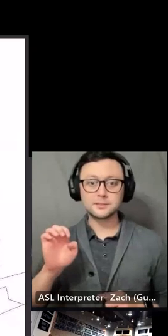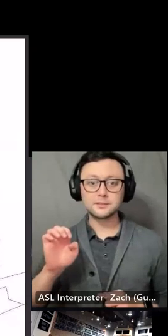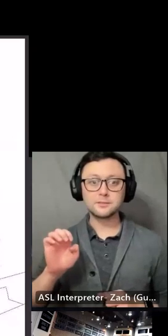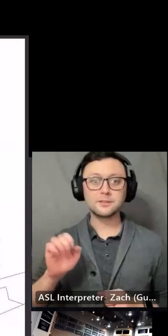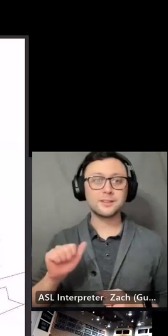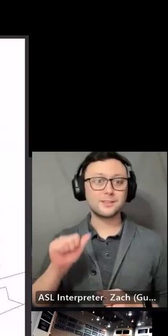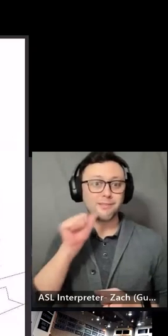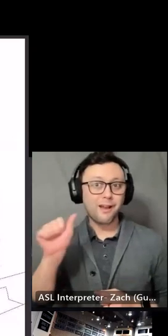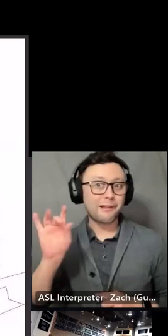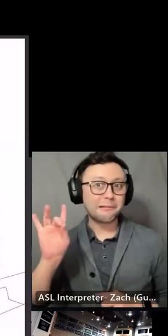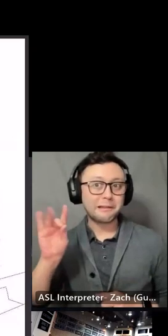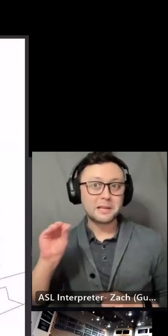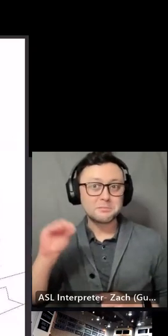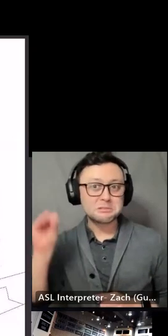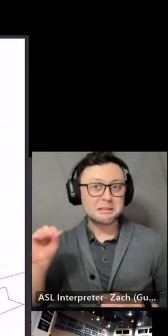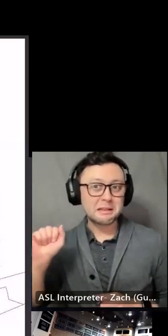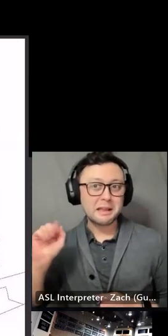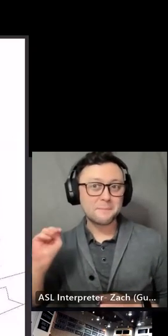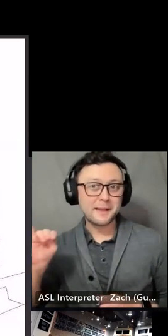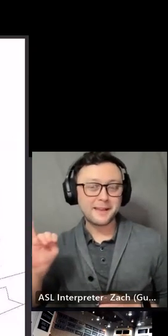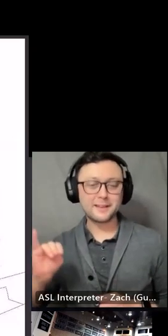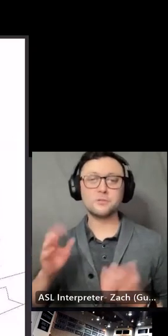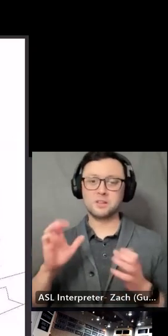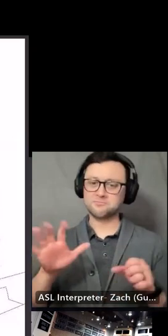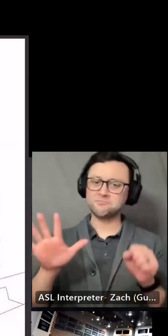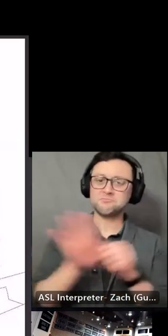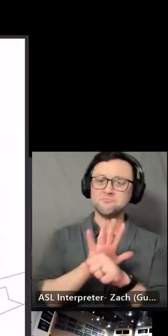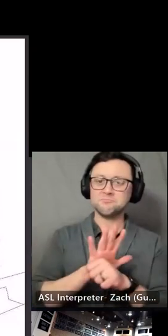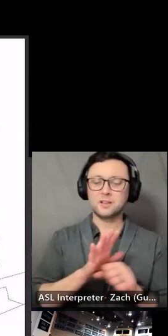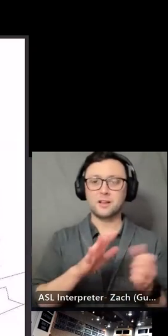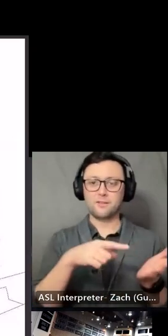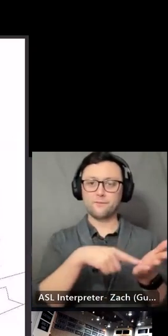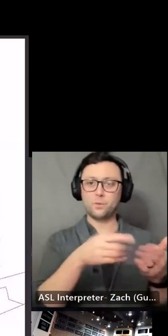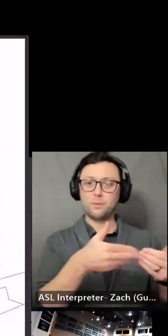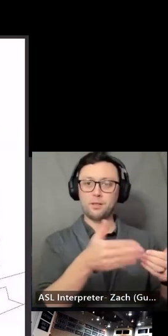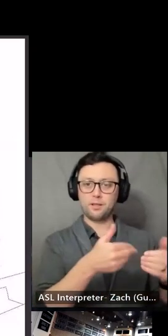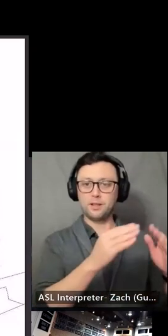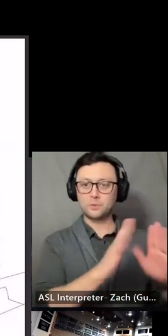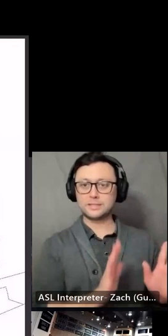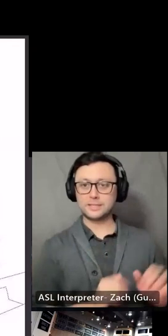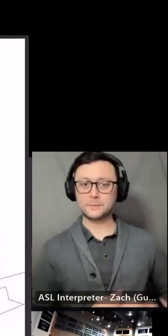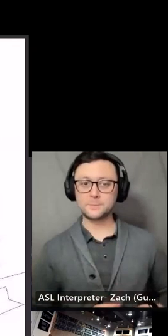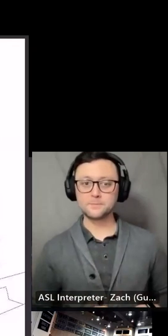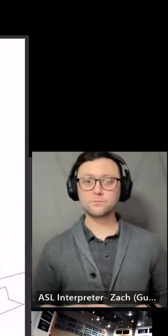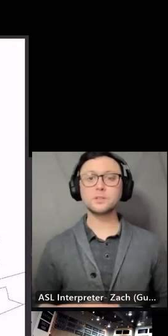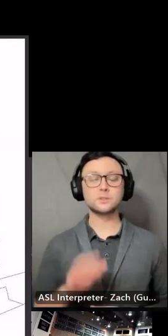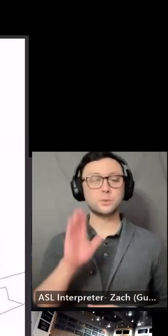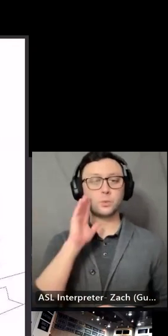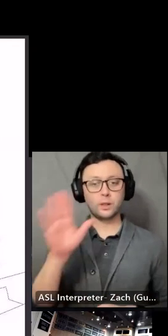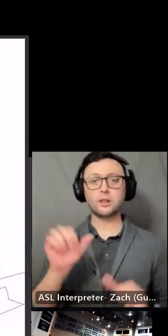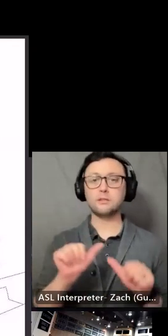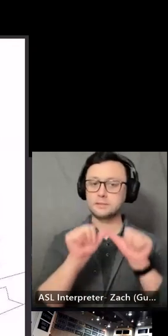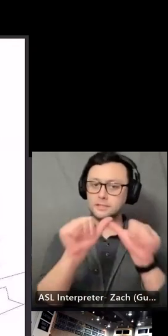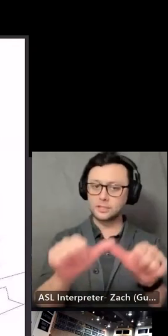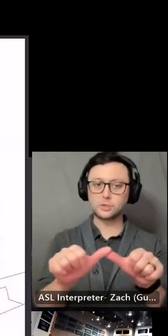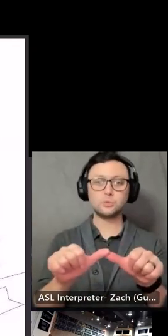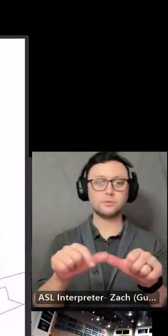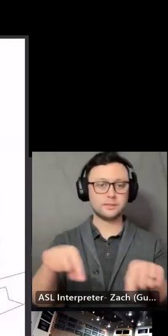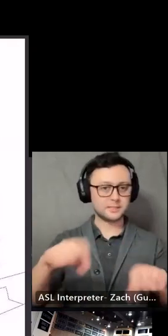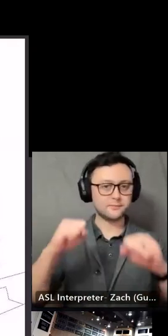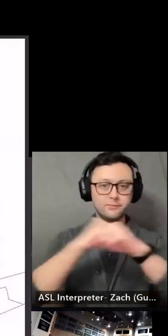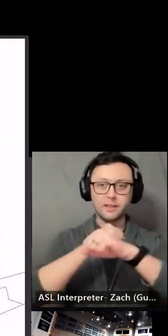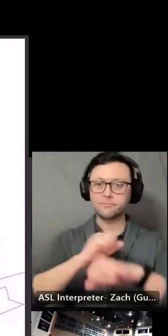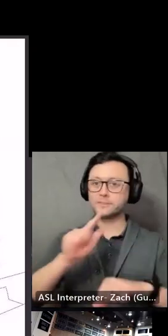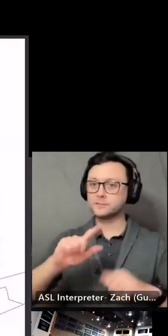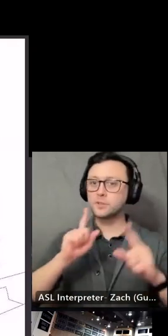AMI. And so I just wanted to let you know that we have a partner in this fight in me, and we will continue to be in conversation. I am grateful for